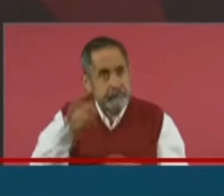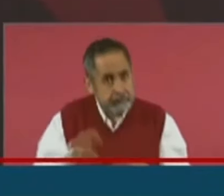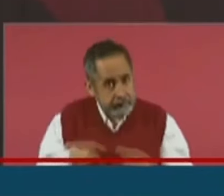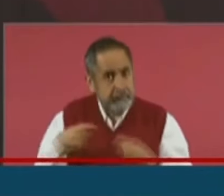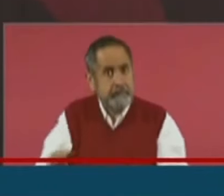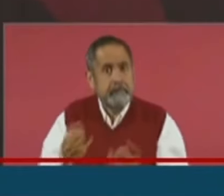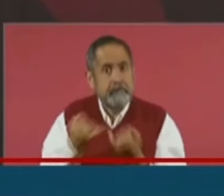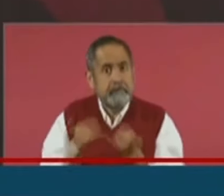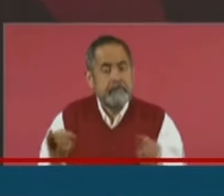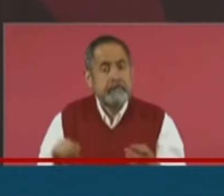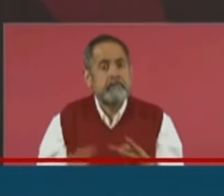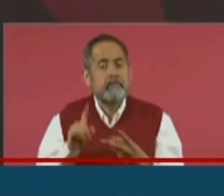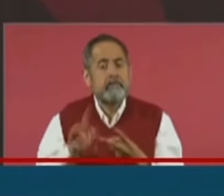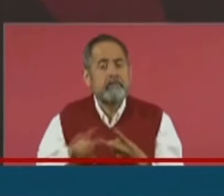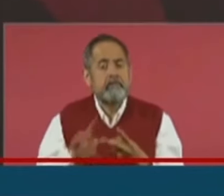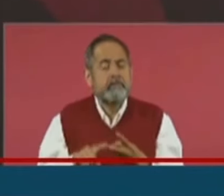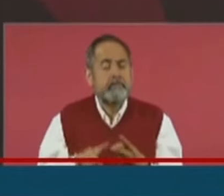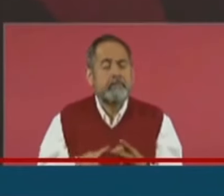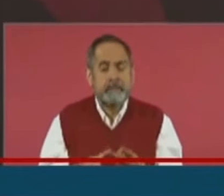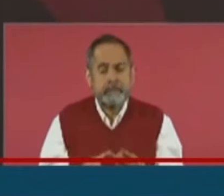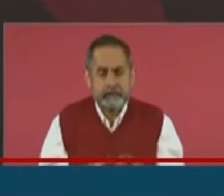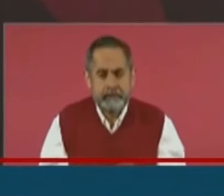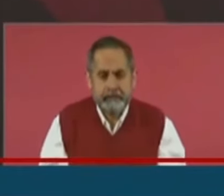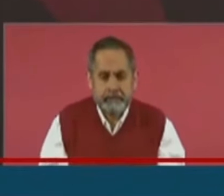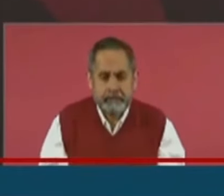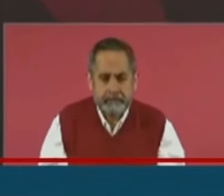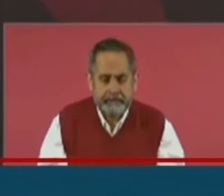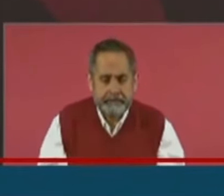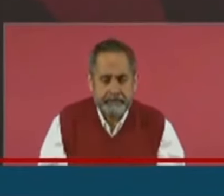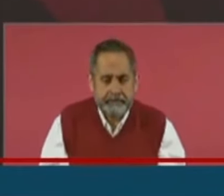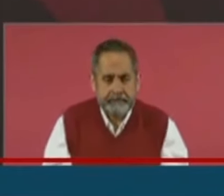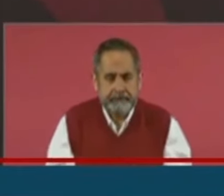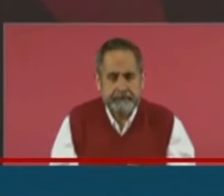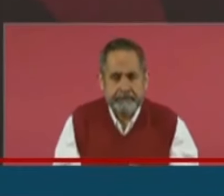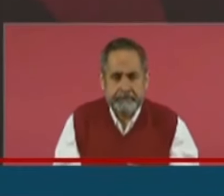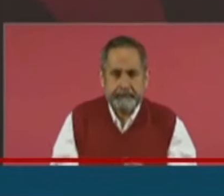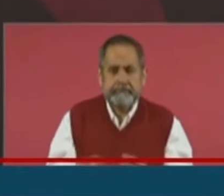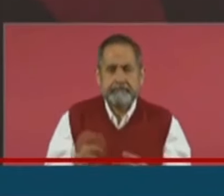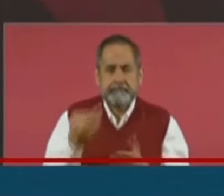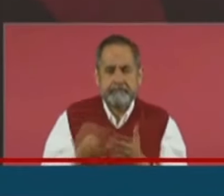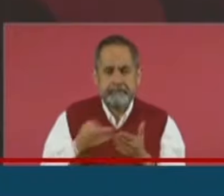the Constitution and the sovereignty of the country.